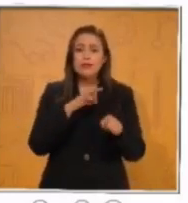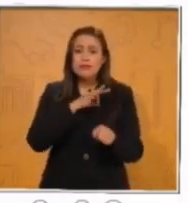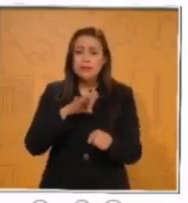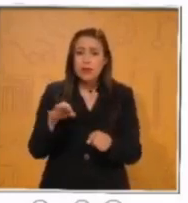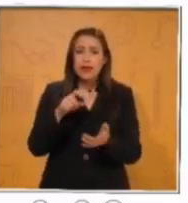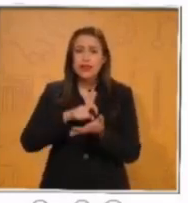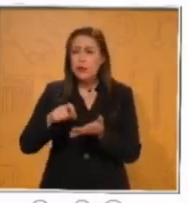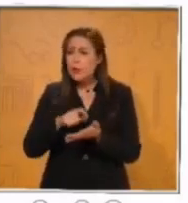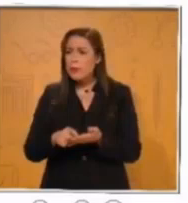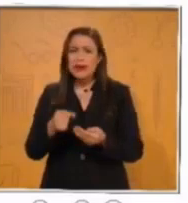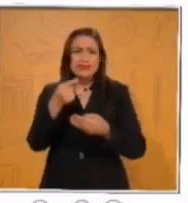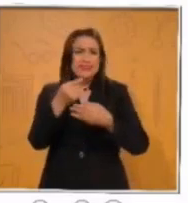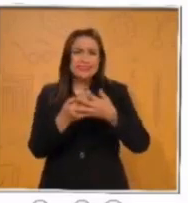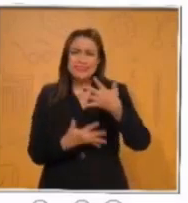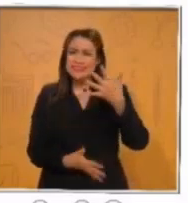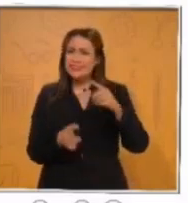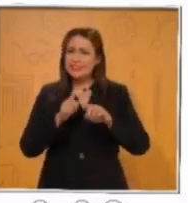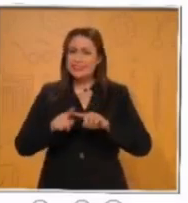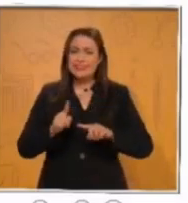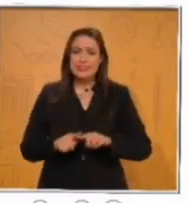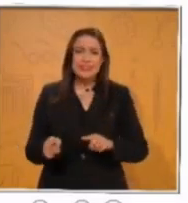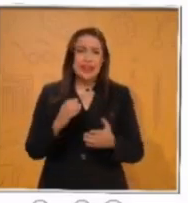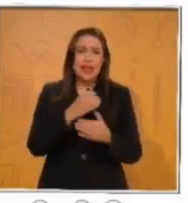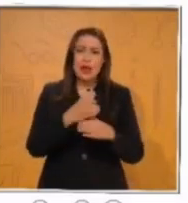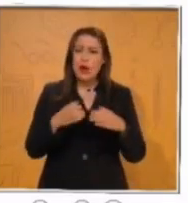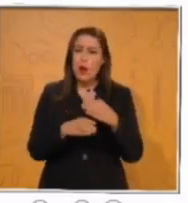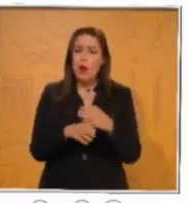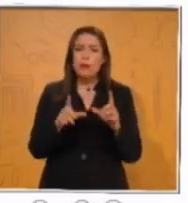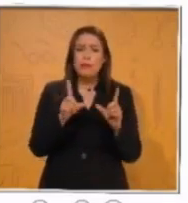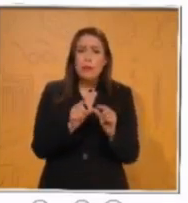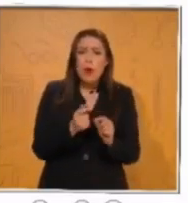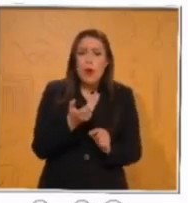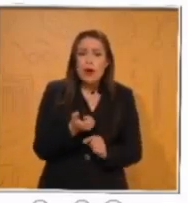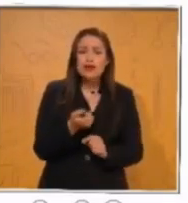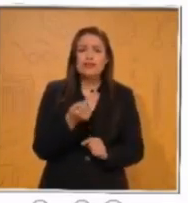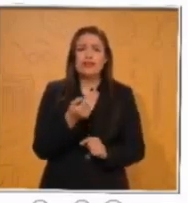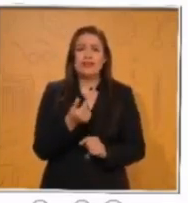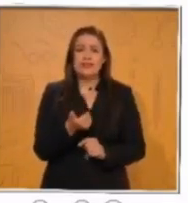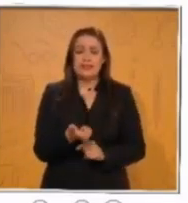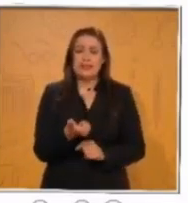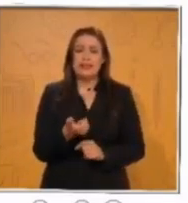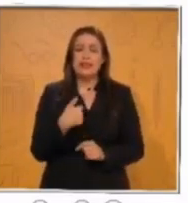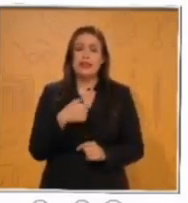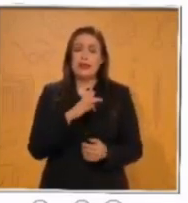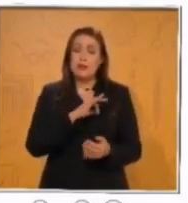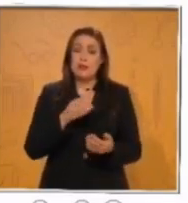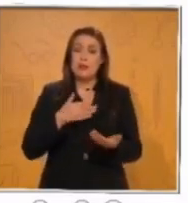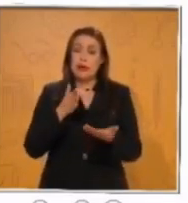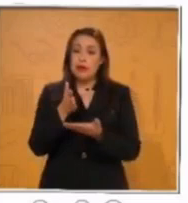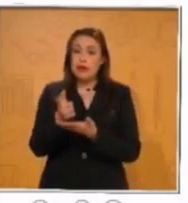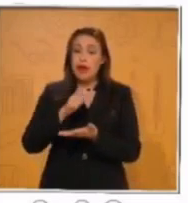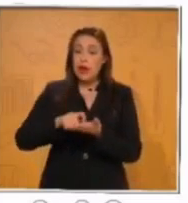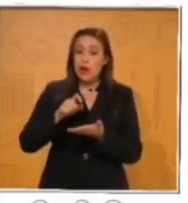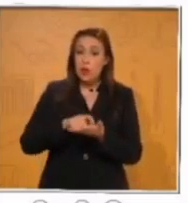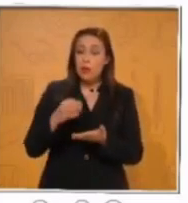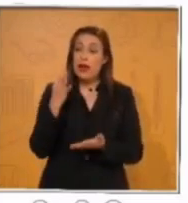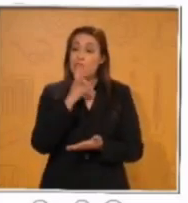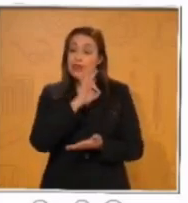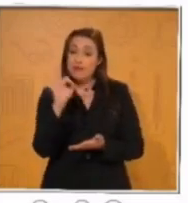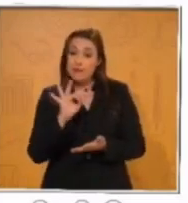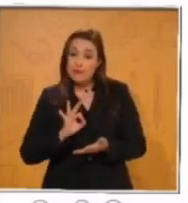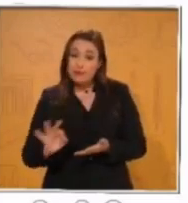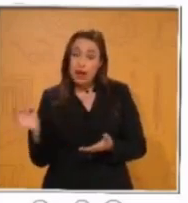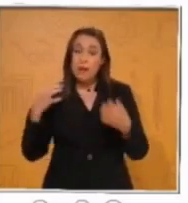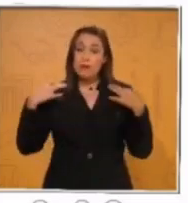many things for less money. And you can buy really nice clothes by famous brands. We